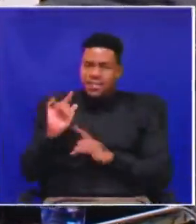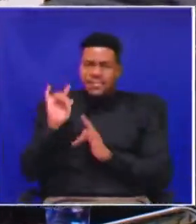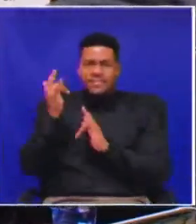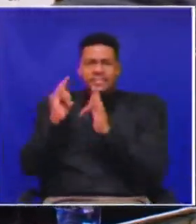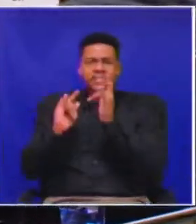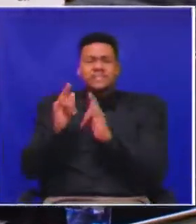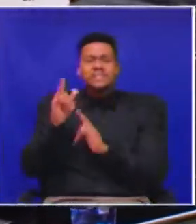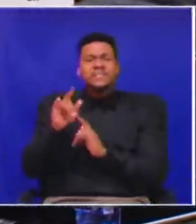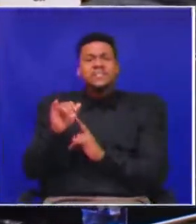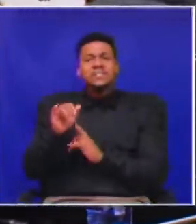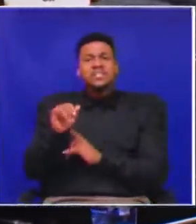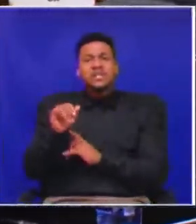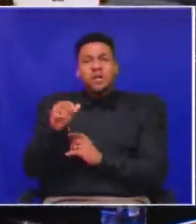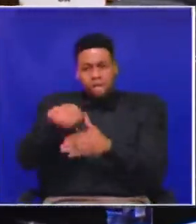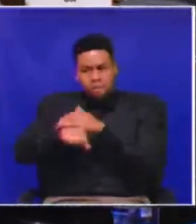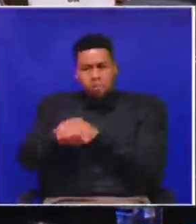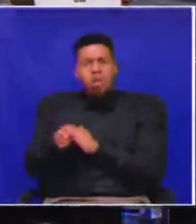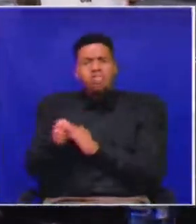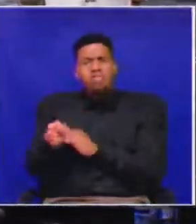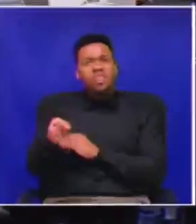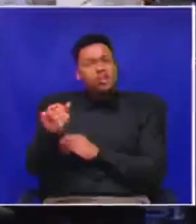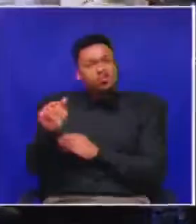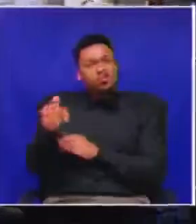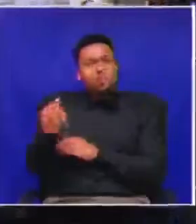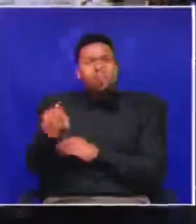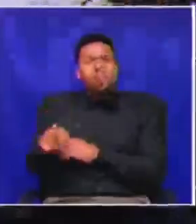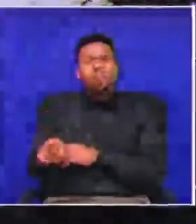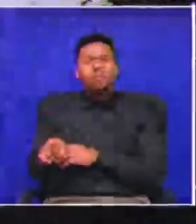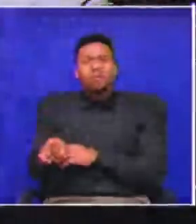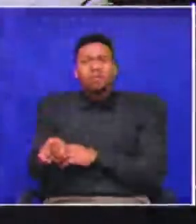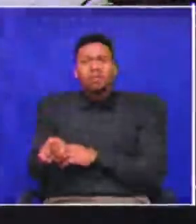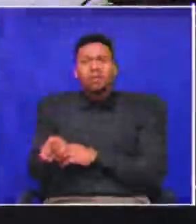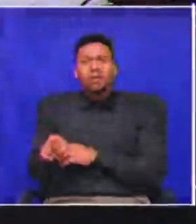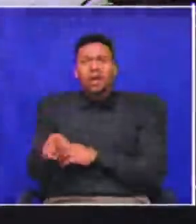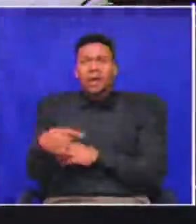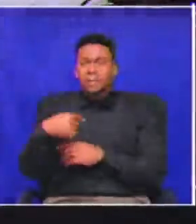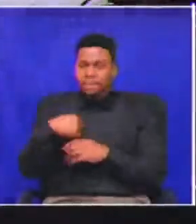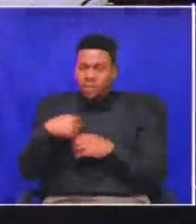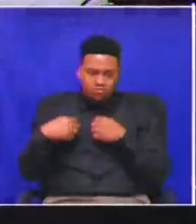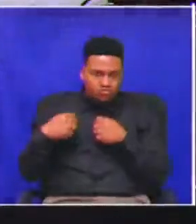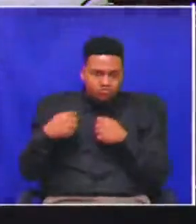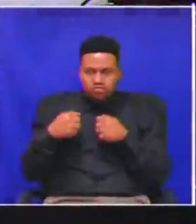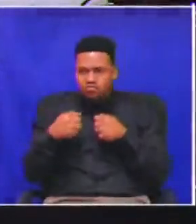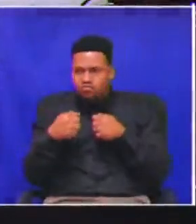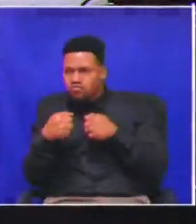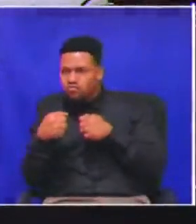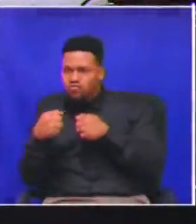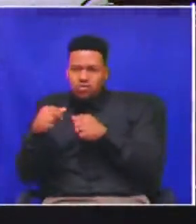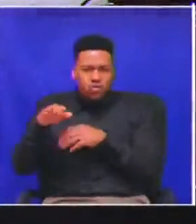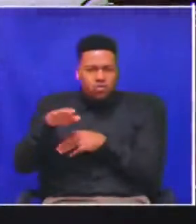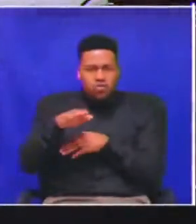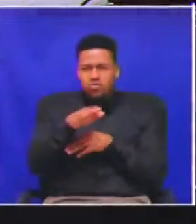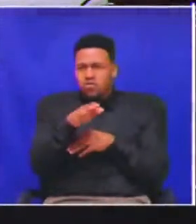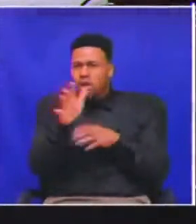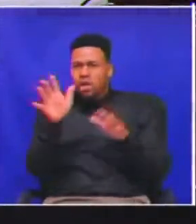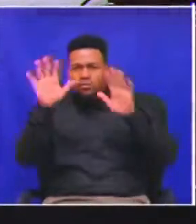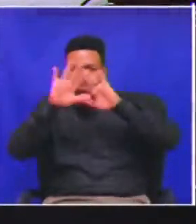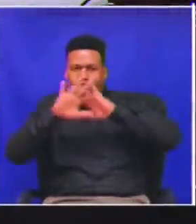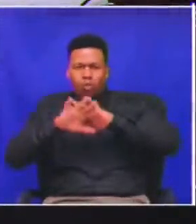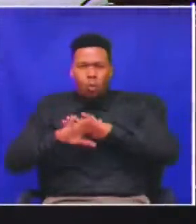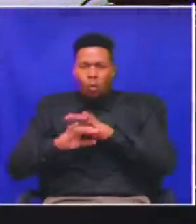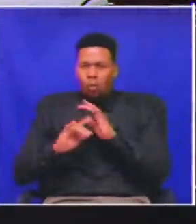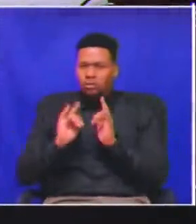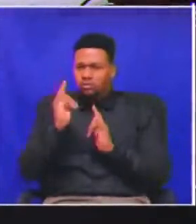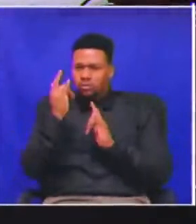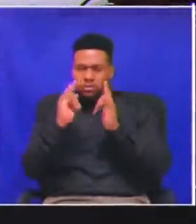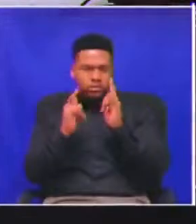was born in and grew up in. I've driven around the city, sometimes at night, sometimes during the